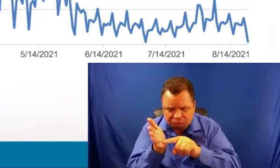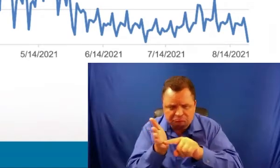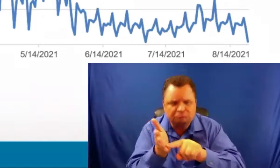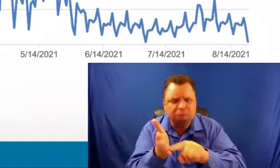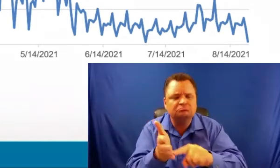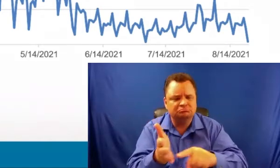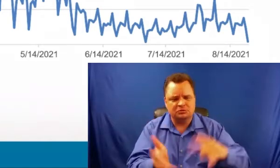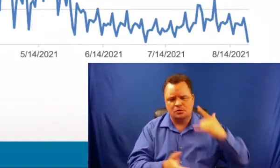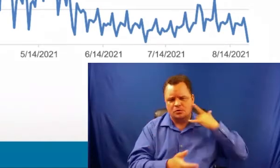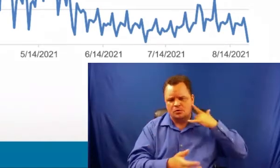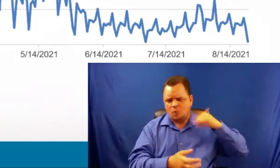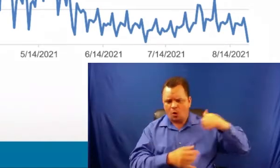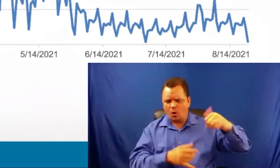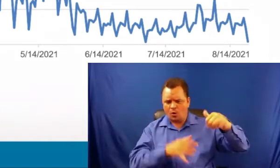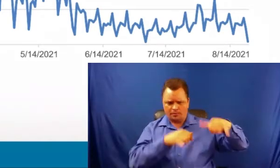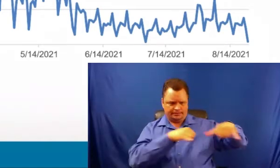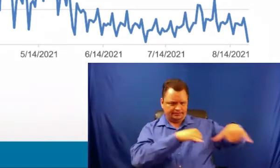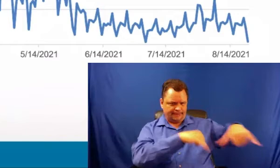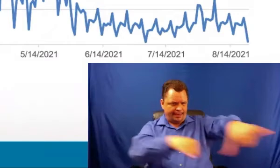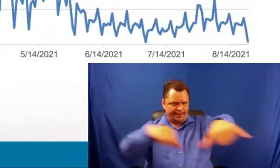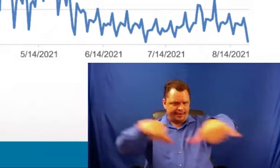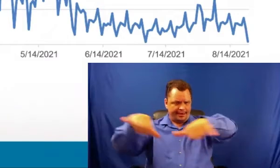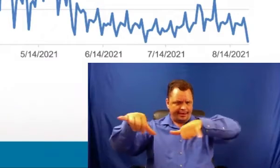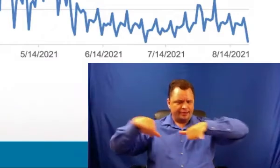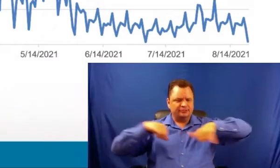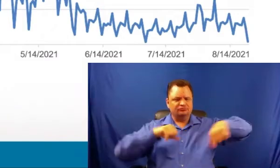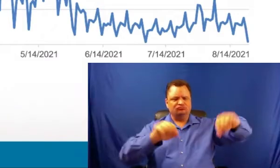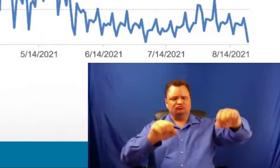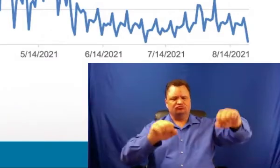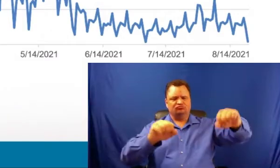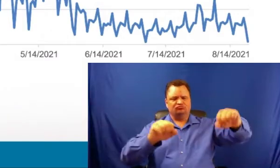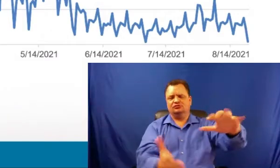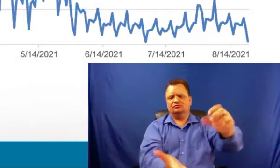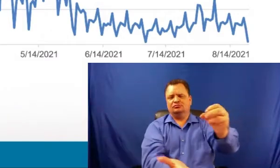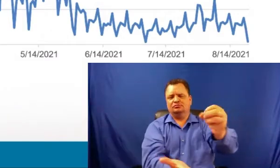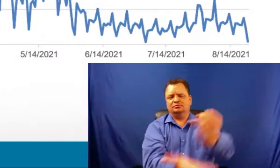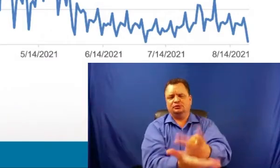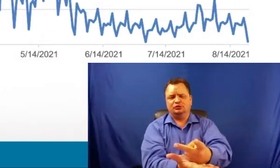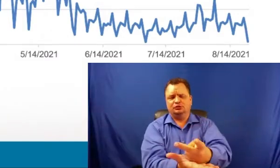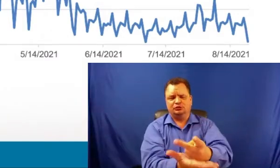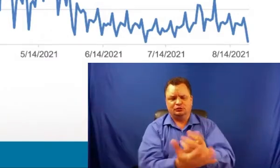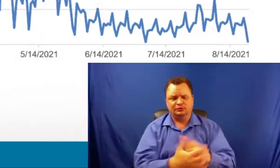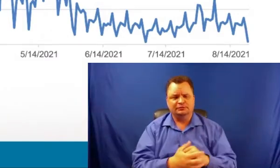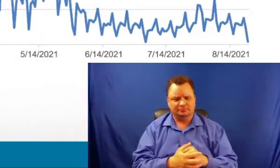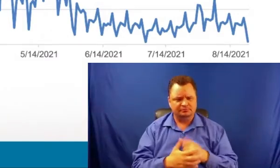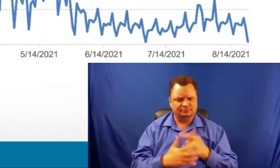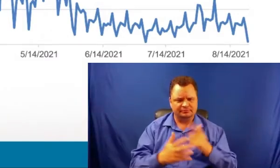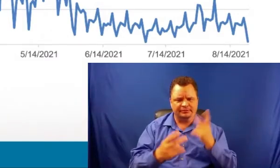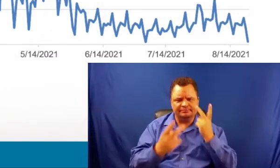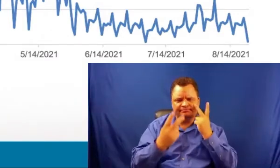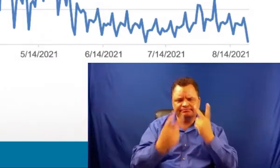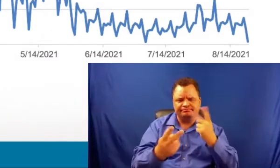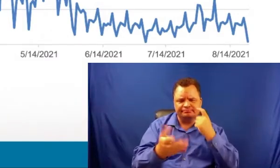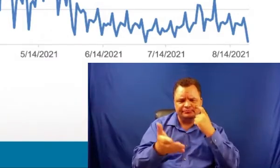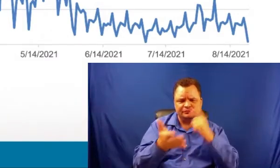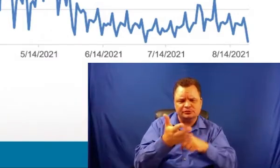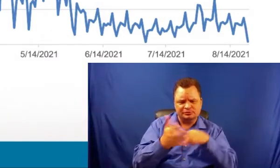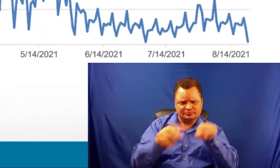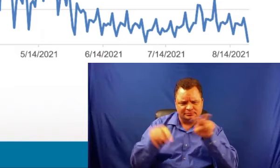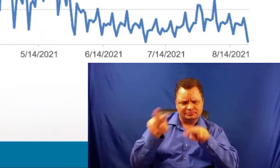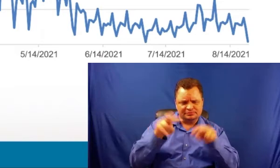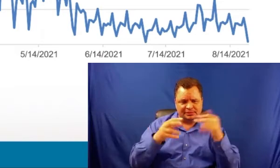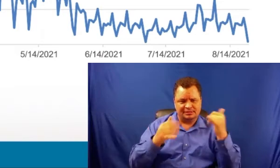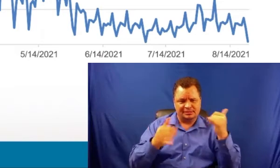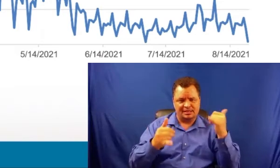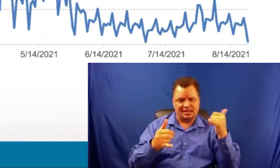at vaccinations. And, you know, we look at some of we don't know anyone at this time who has polio here in